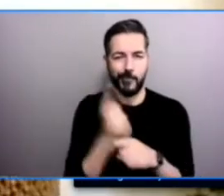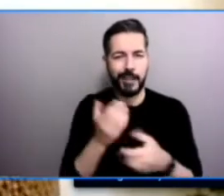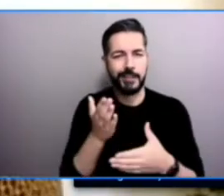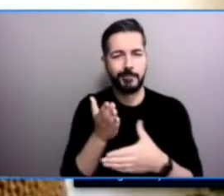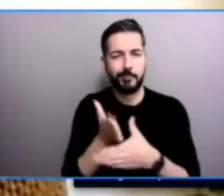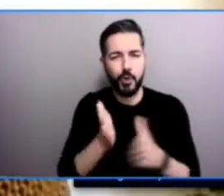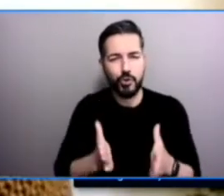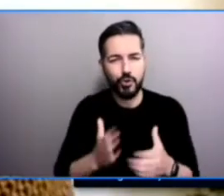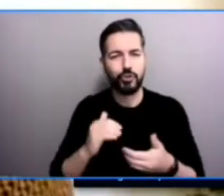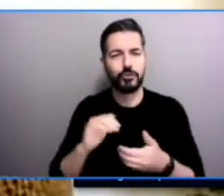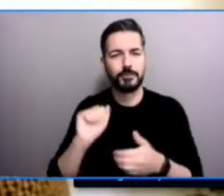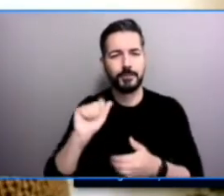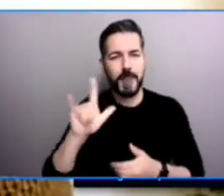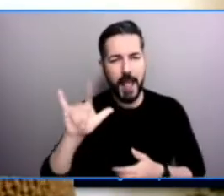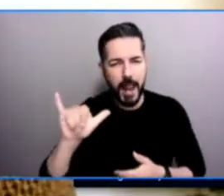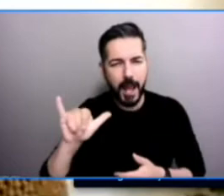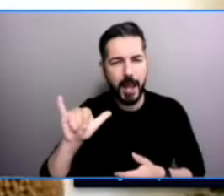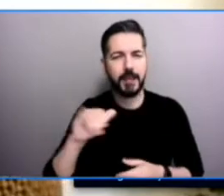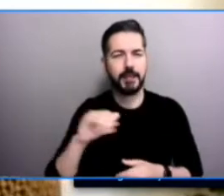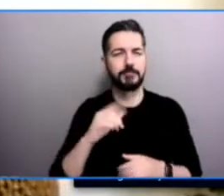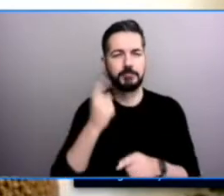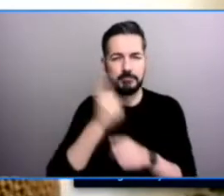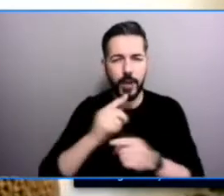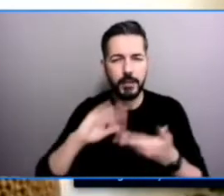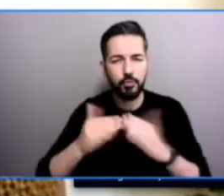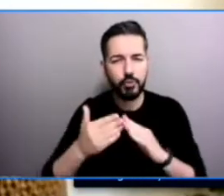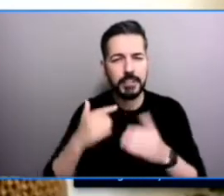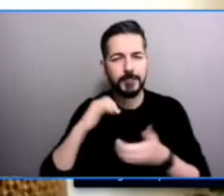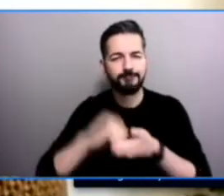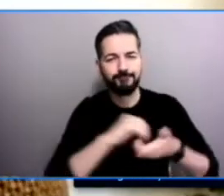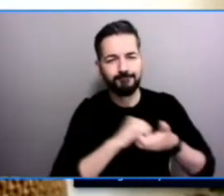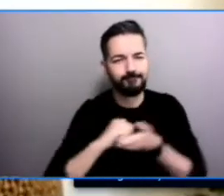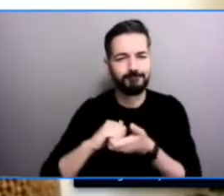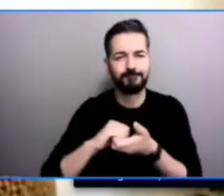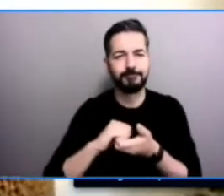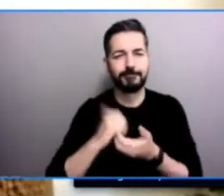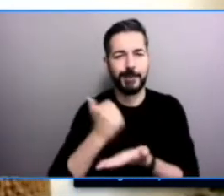resilience from during the campaign to keep you going?